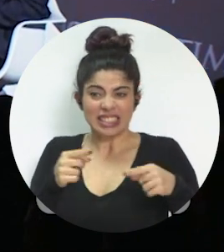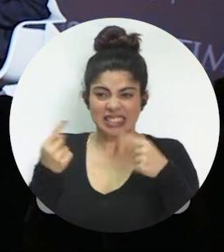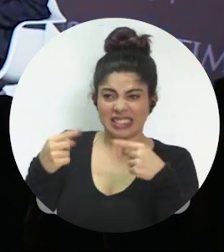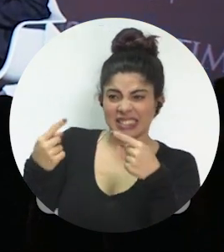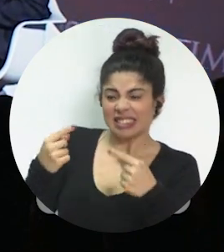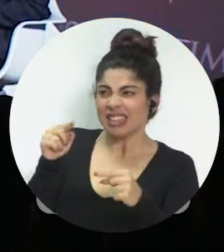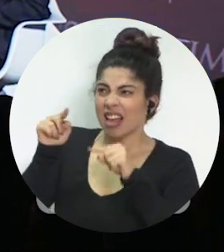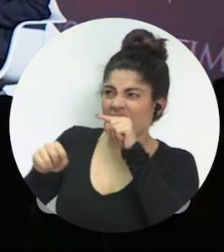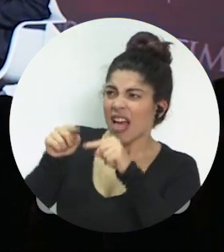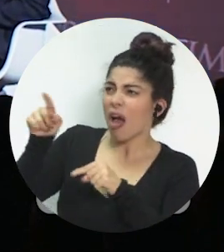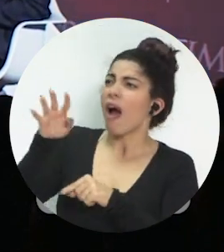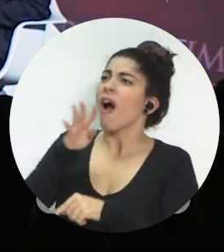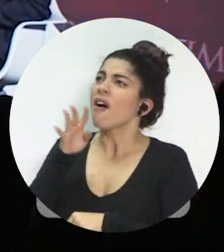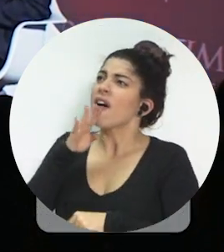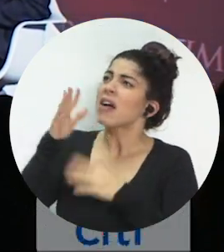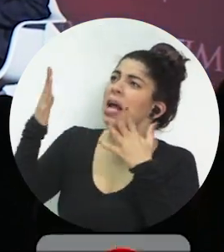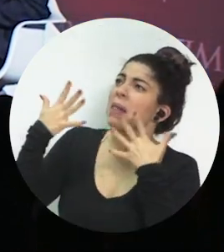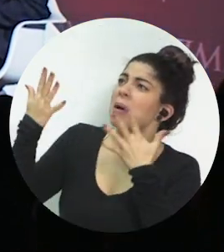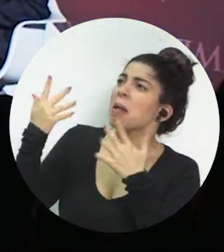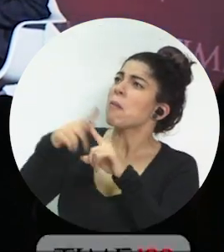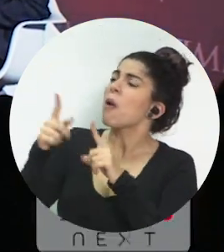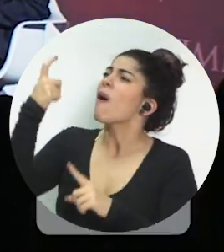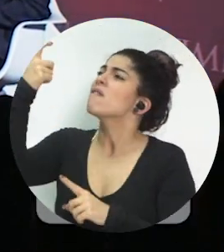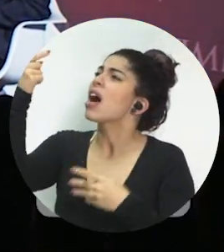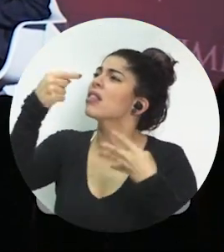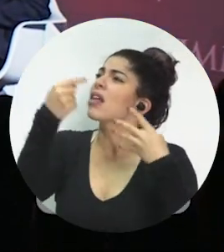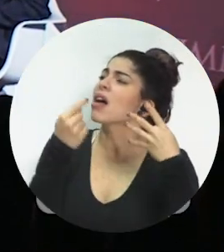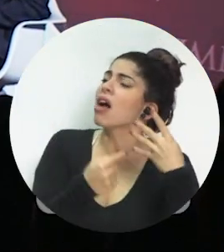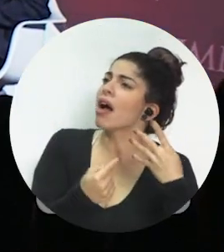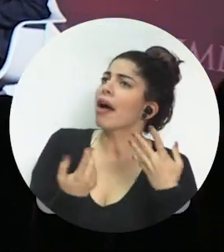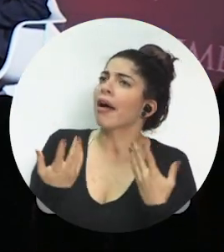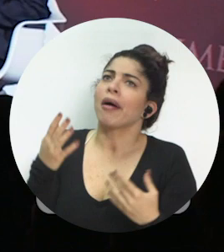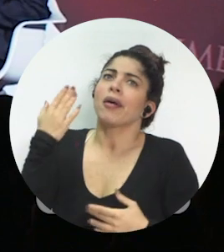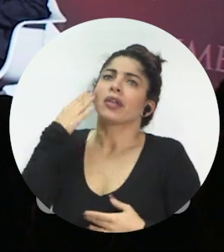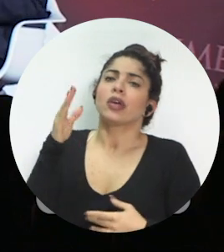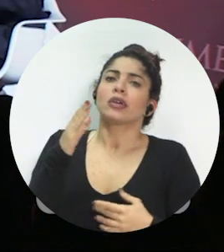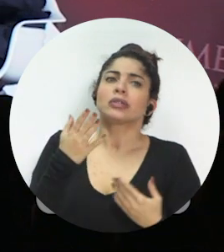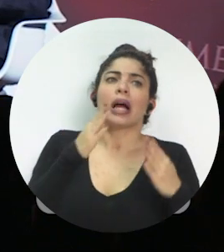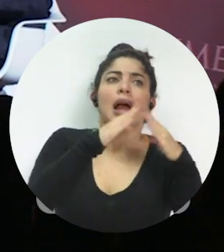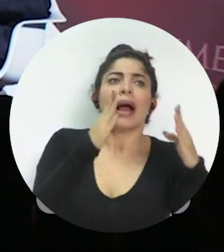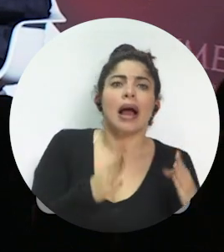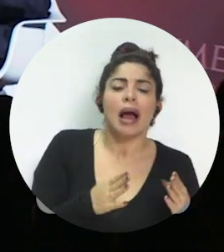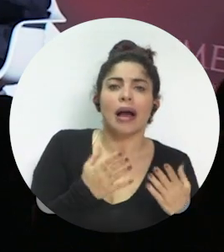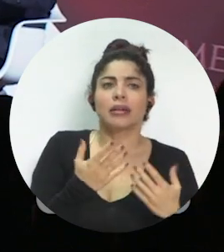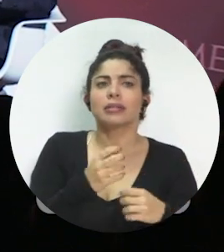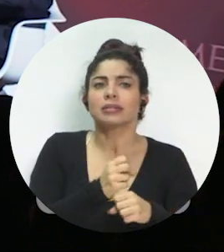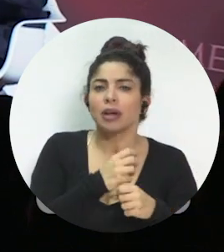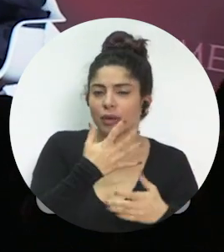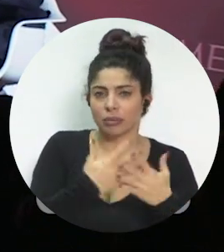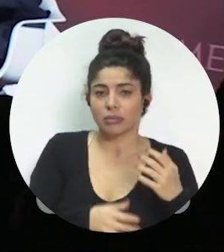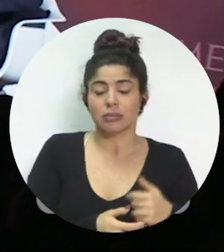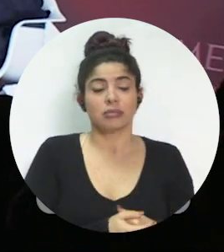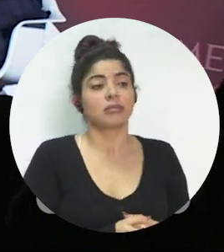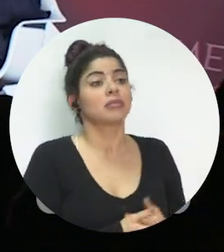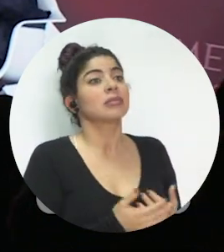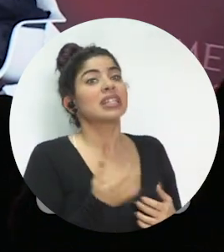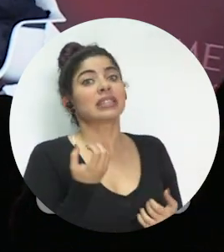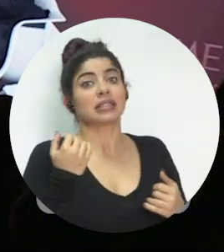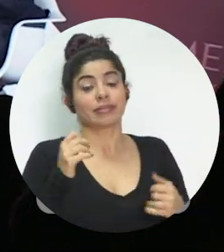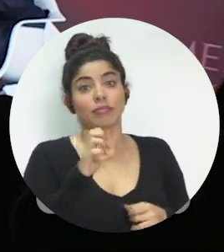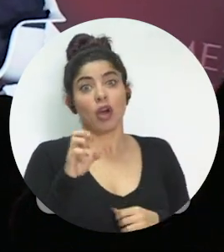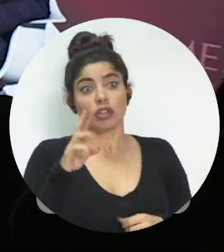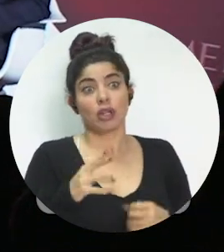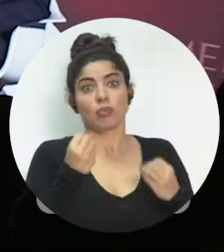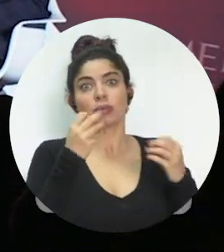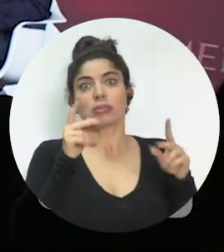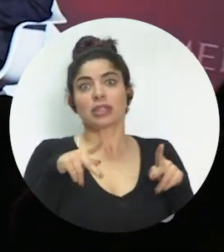How do you make the case to skeptical Costa Ricans who might, you know, hear you talking about climate change here, but think, you know, why aren't you dealing with, you know,